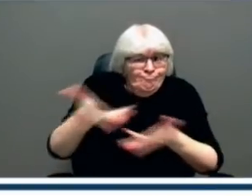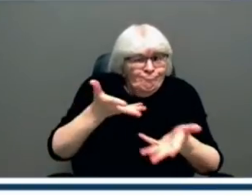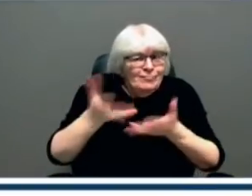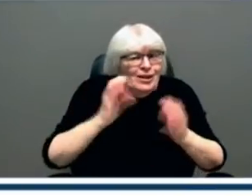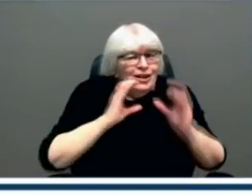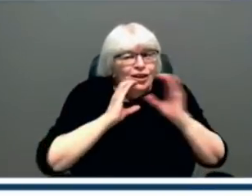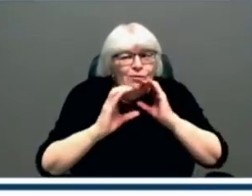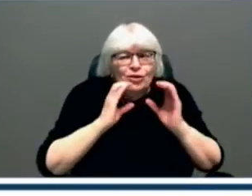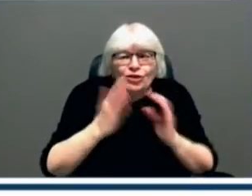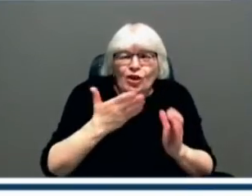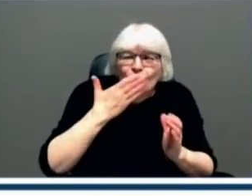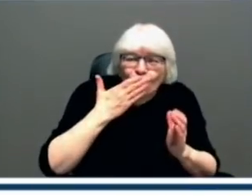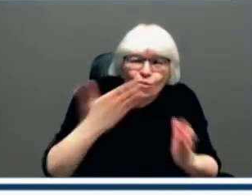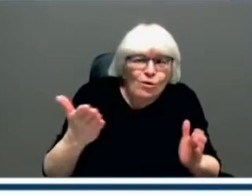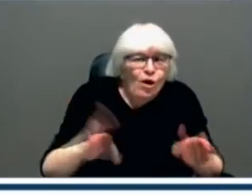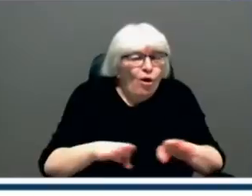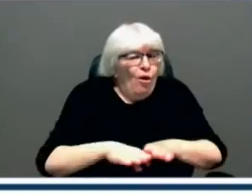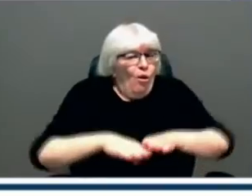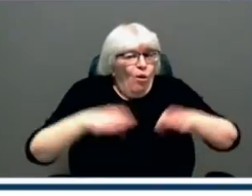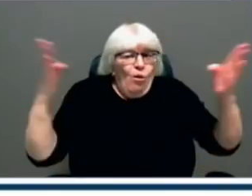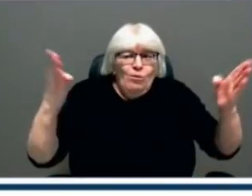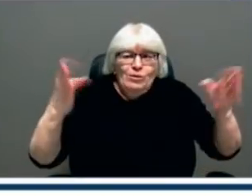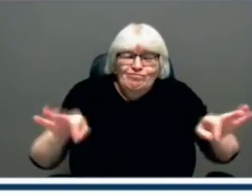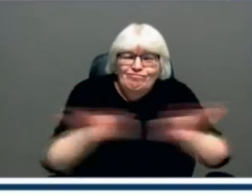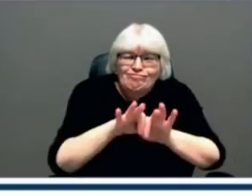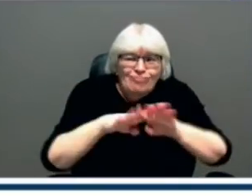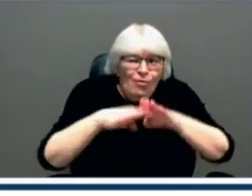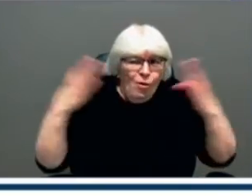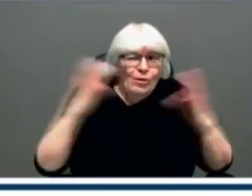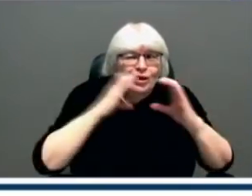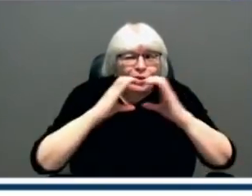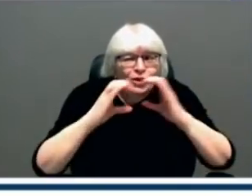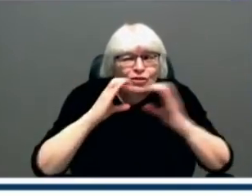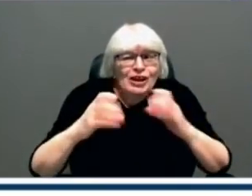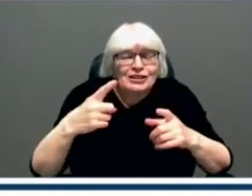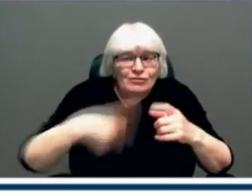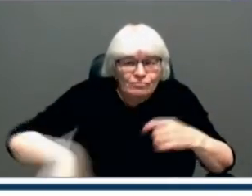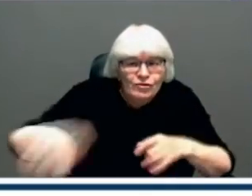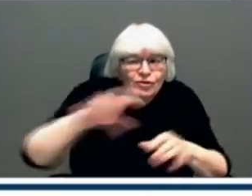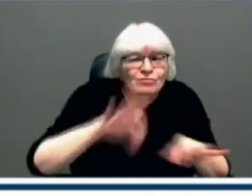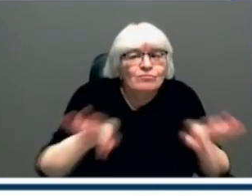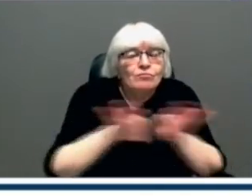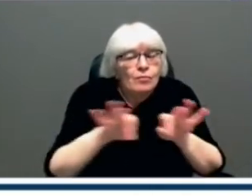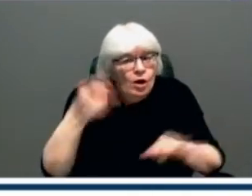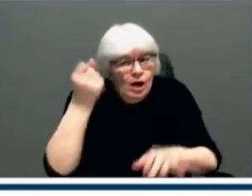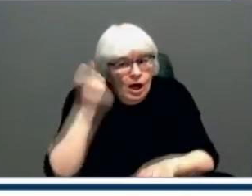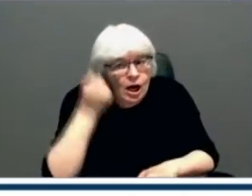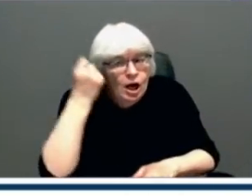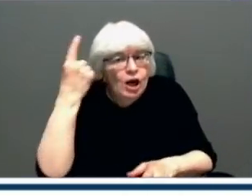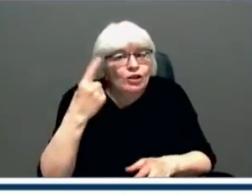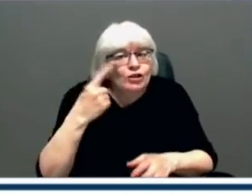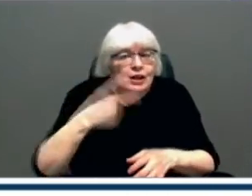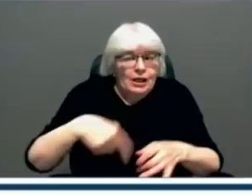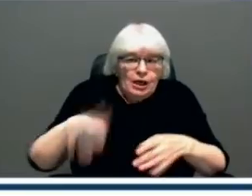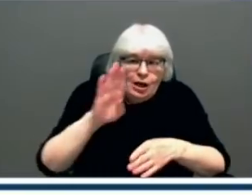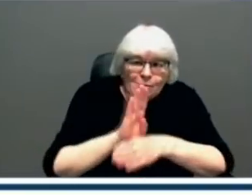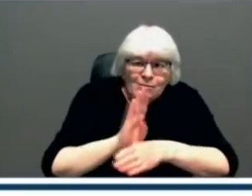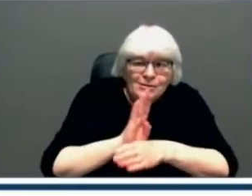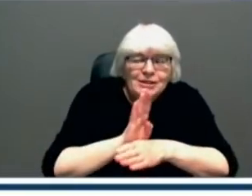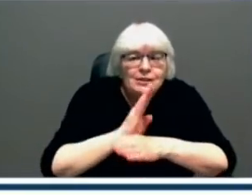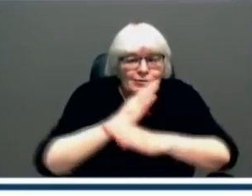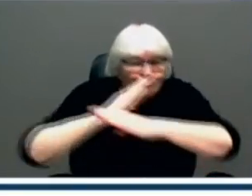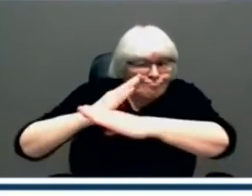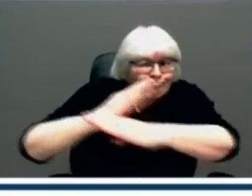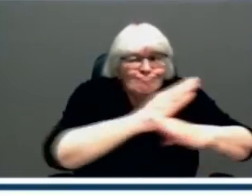I also want to assure Nova Scotians that my commitment to prioritizing and protecting the health of all Nova Scotians has not